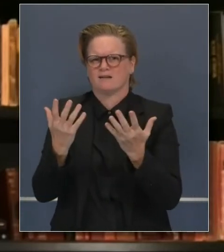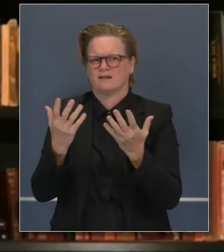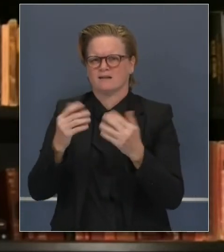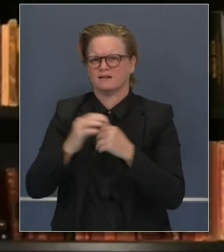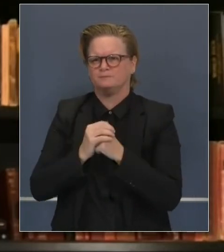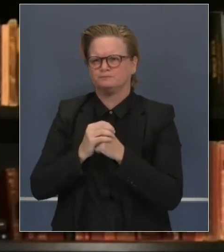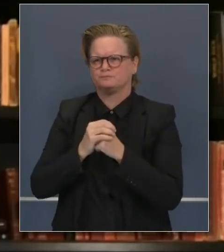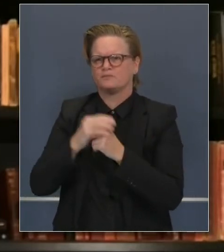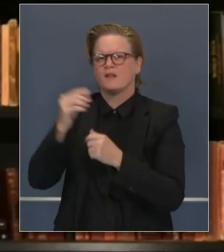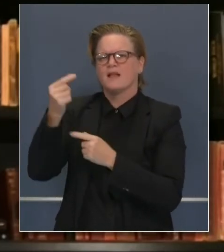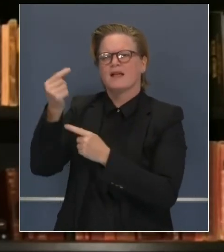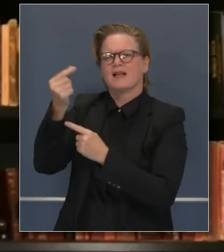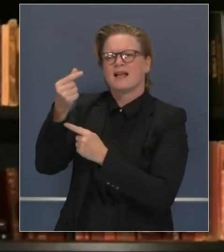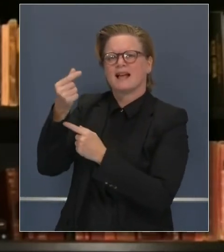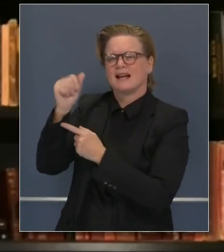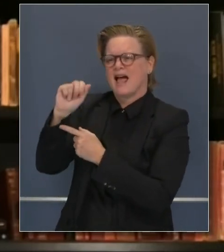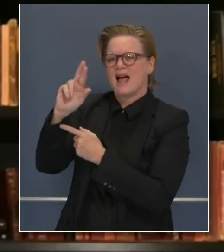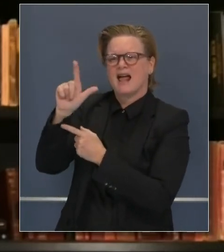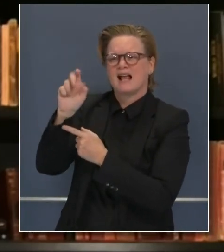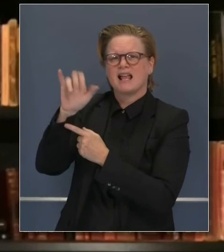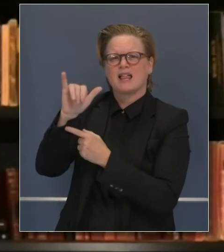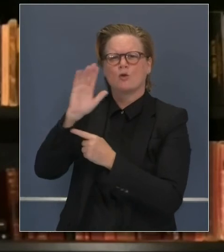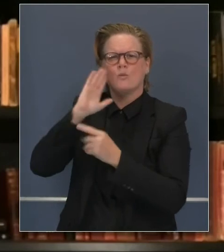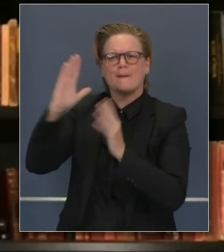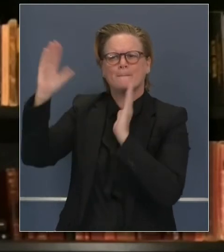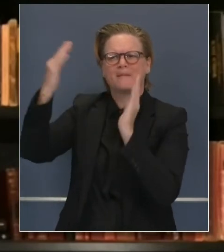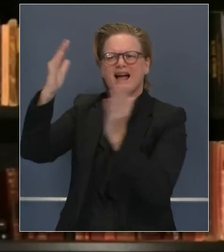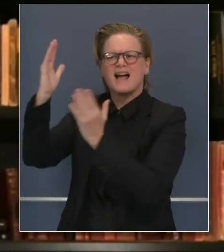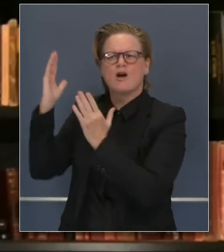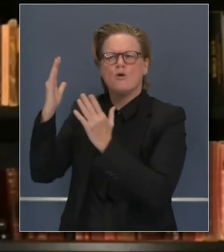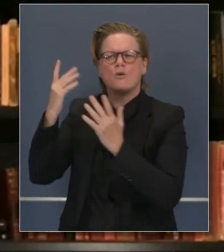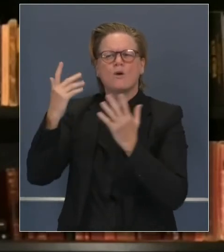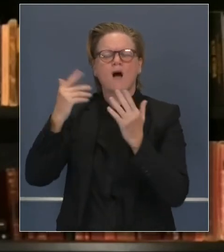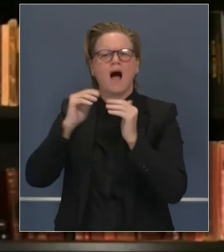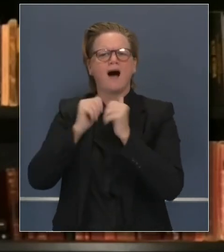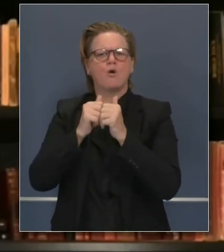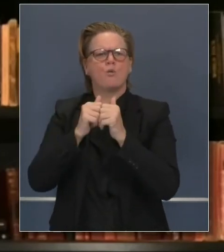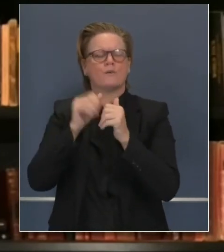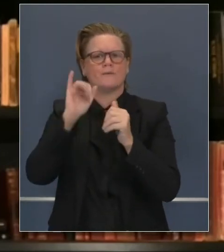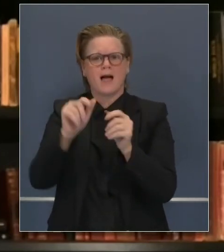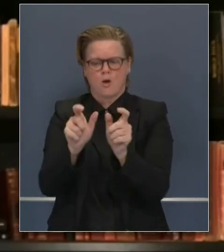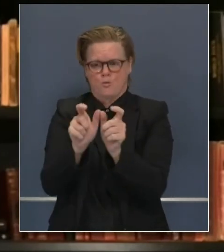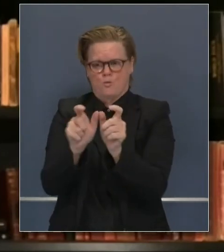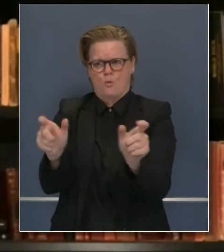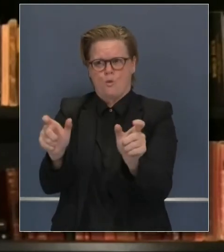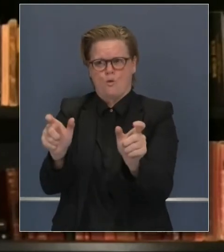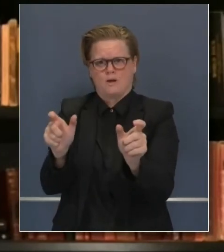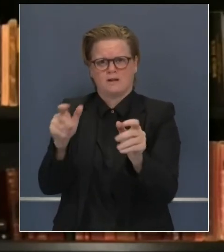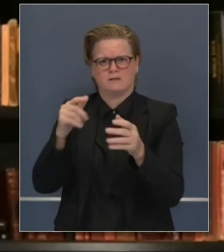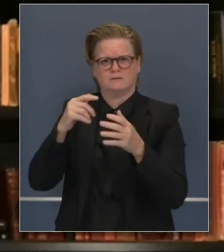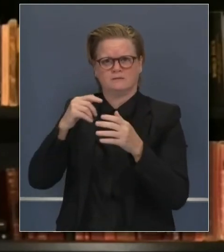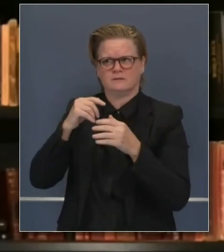quarantine guidelines and how they would impact travel, as well as just general isolation strategies in the state.